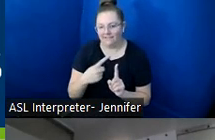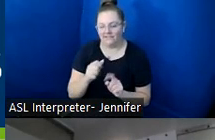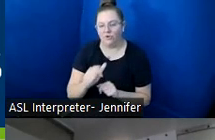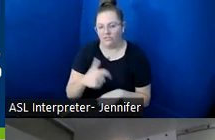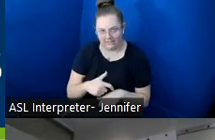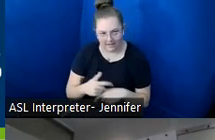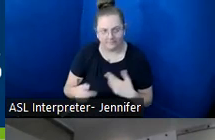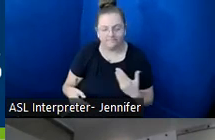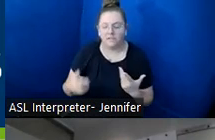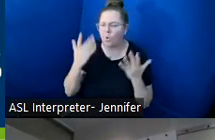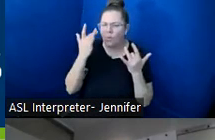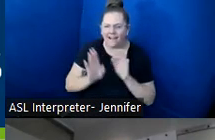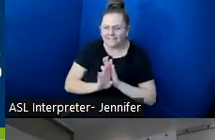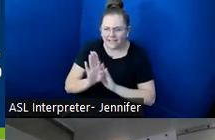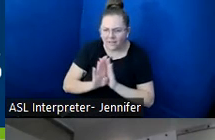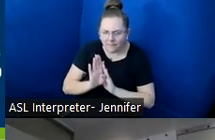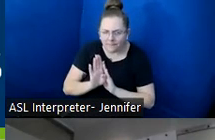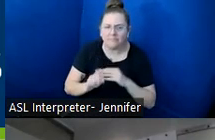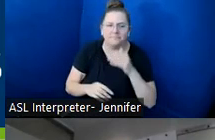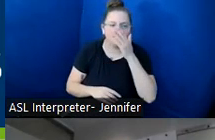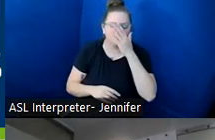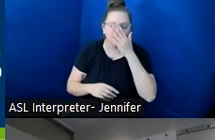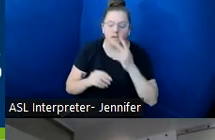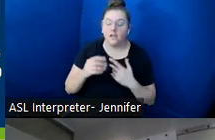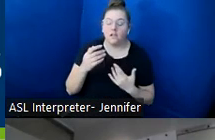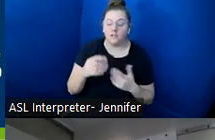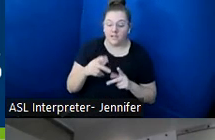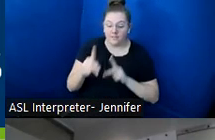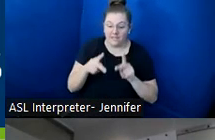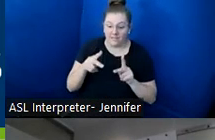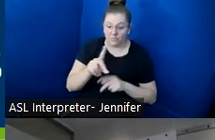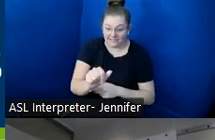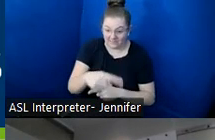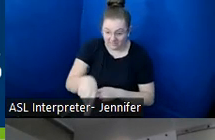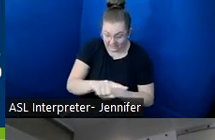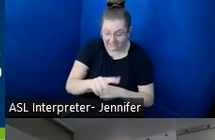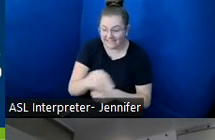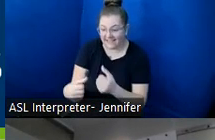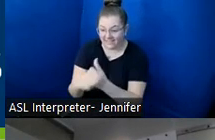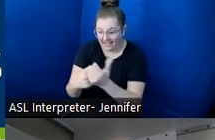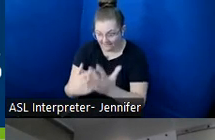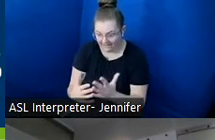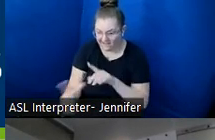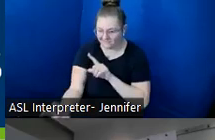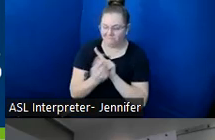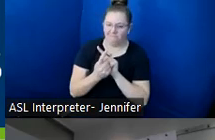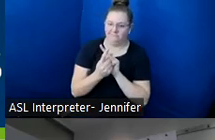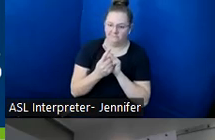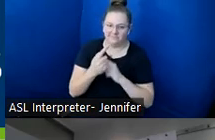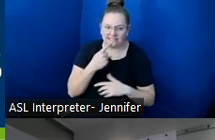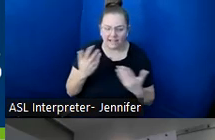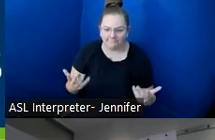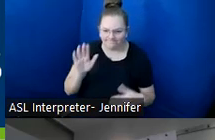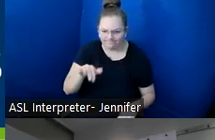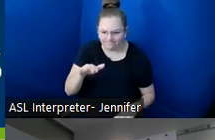SNBC was developed because people with disabilities and advocates came to the department and said, people with disabilities